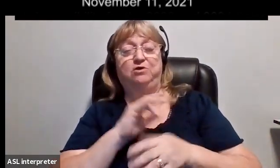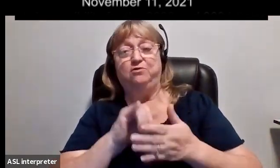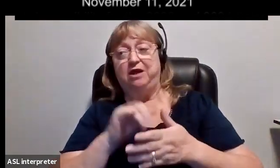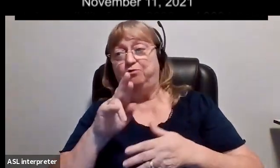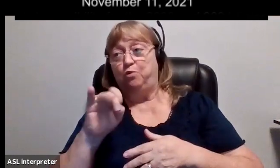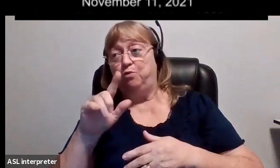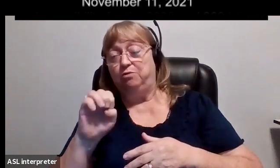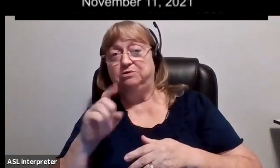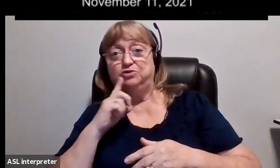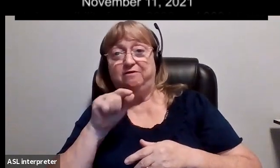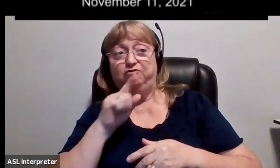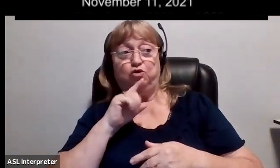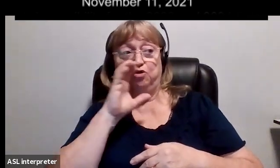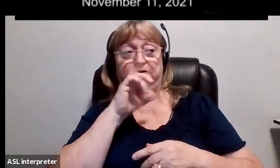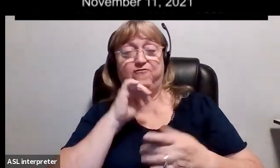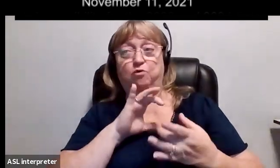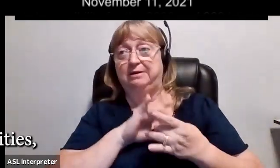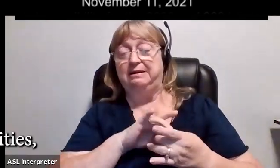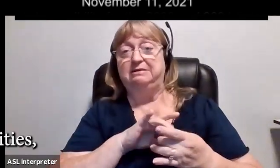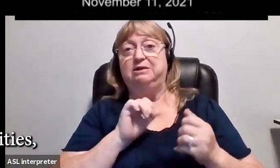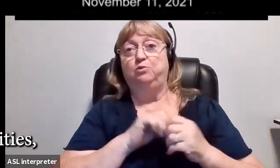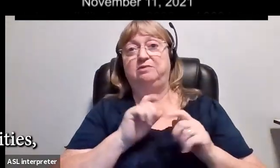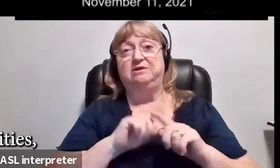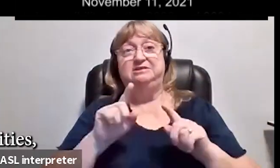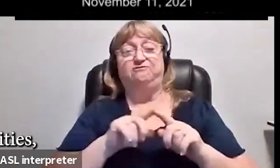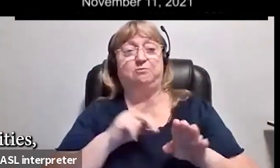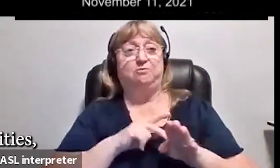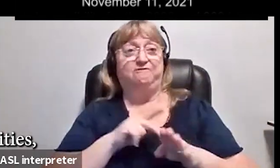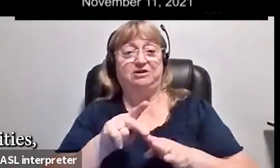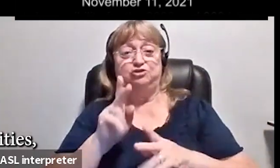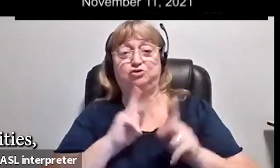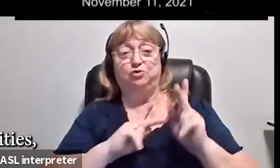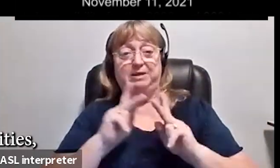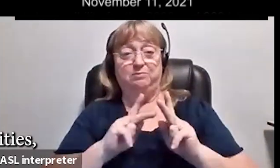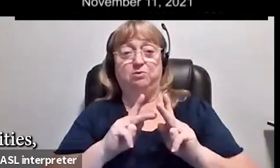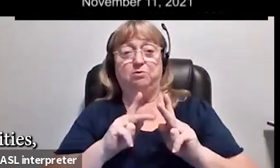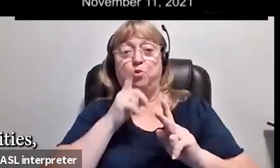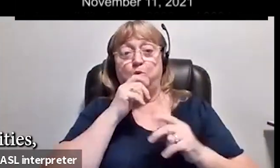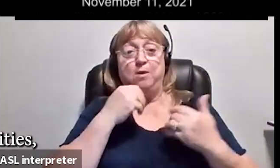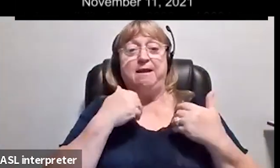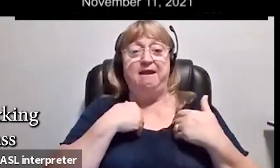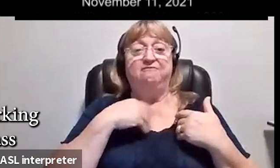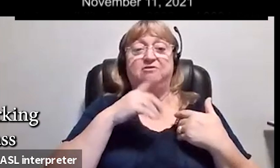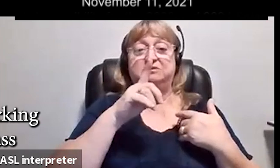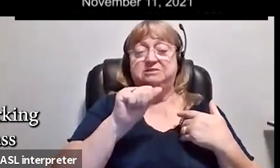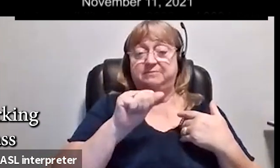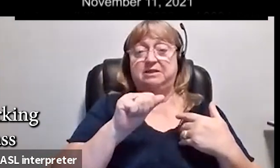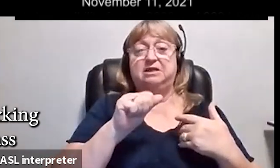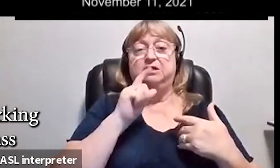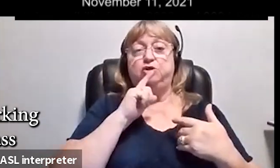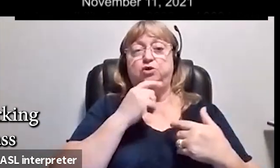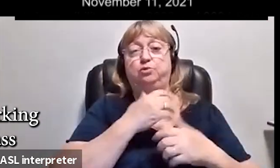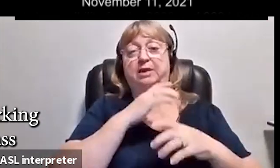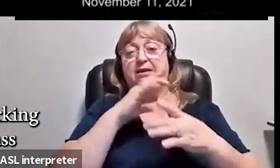are looking to connect with different professional people who have disabilities, you get connected